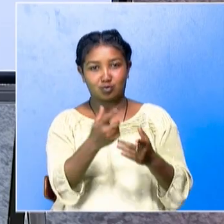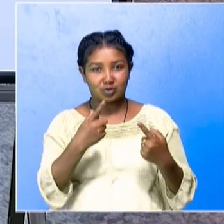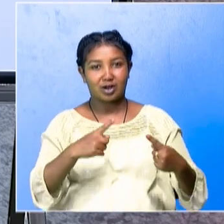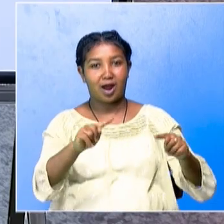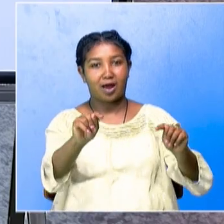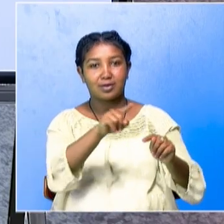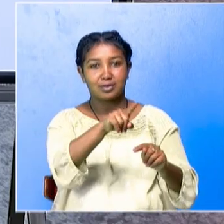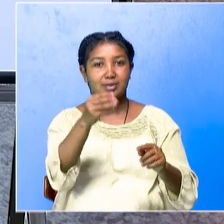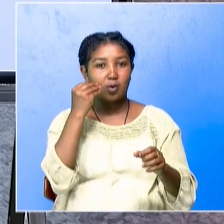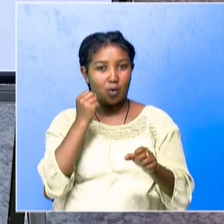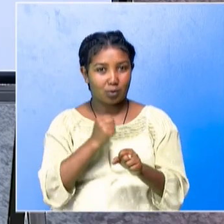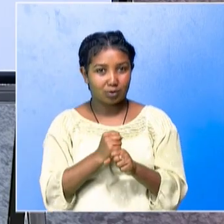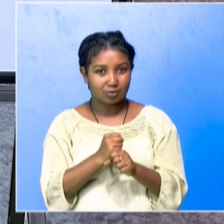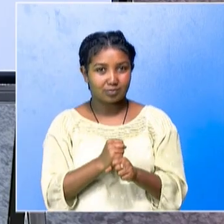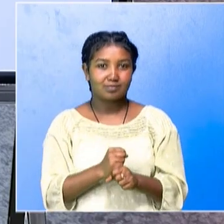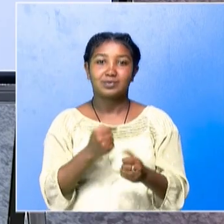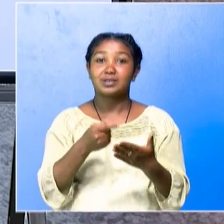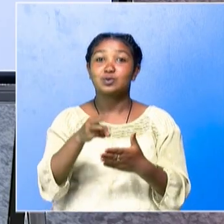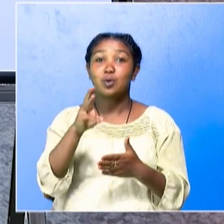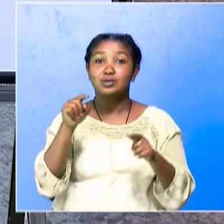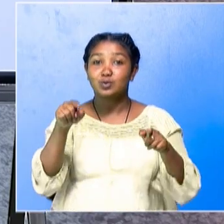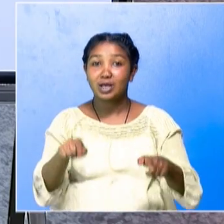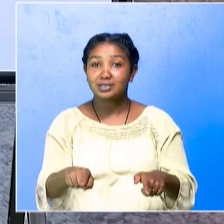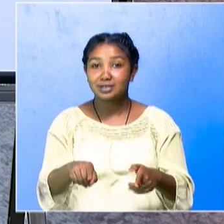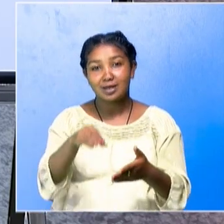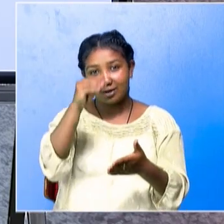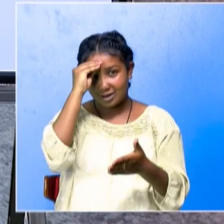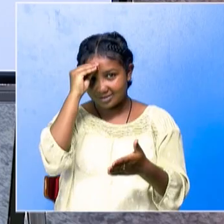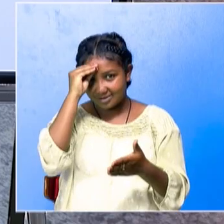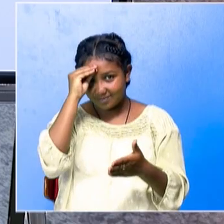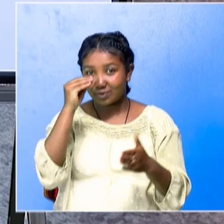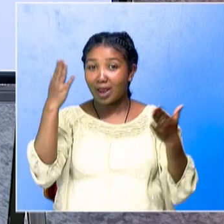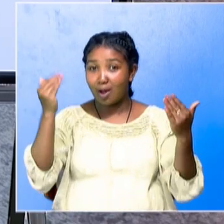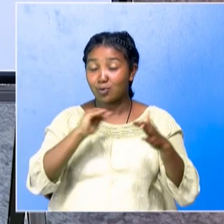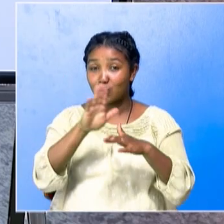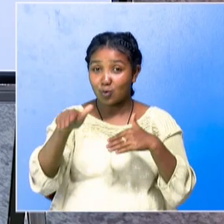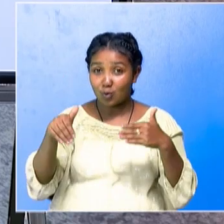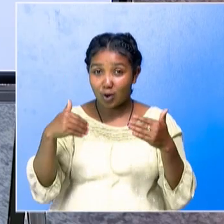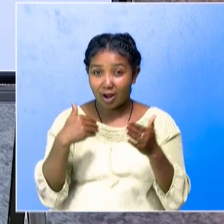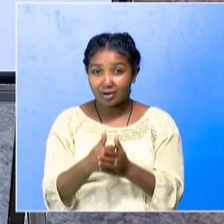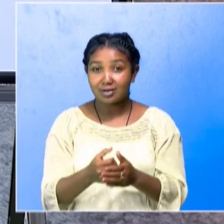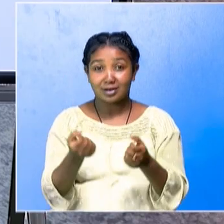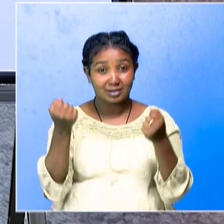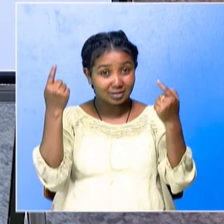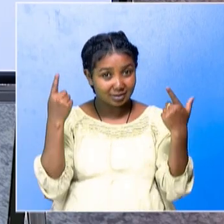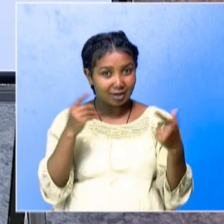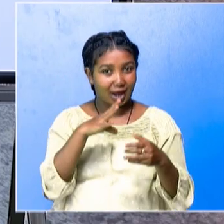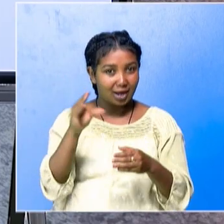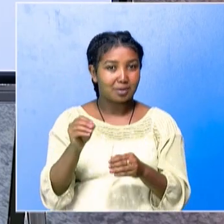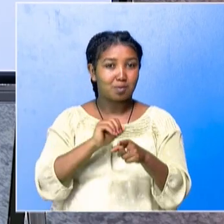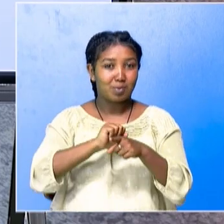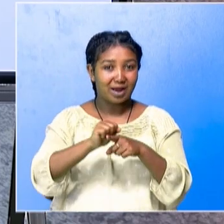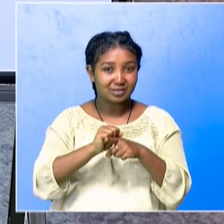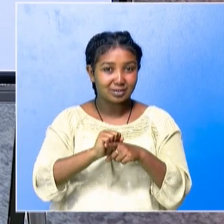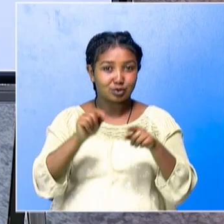try their homework. This was today's lesson. I hope you all are understand and